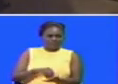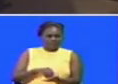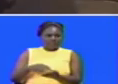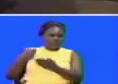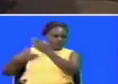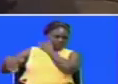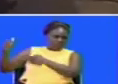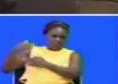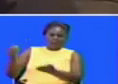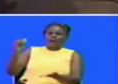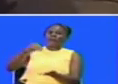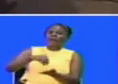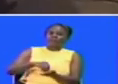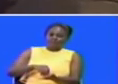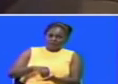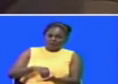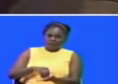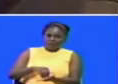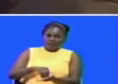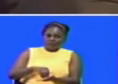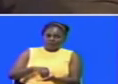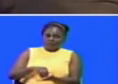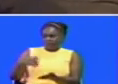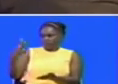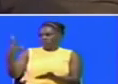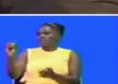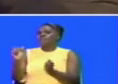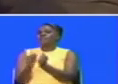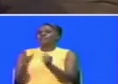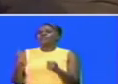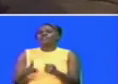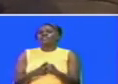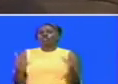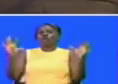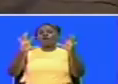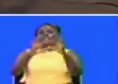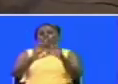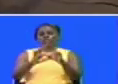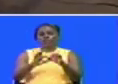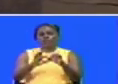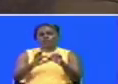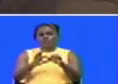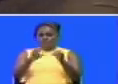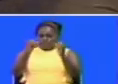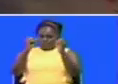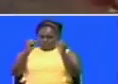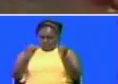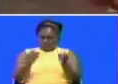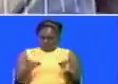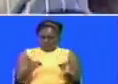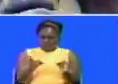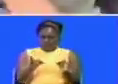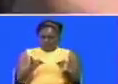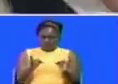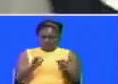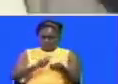History is going to repeat itself in 2017 in the coalition if they do not reinvent the wheel.